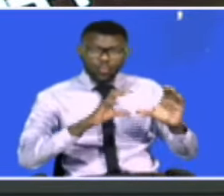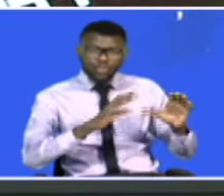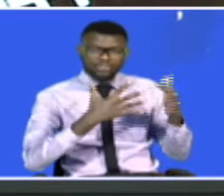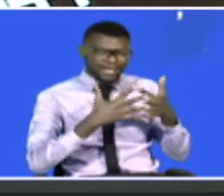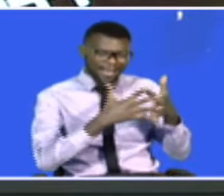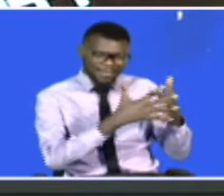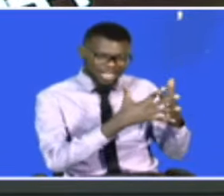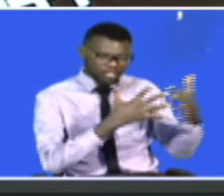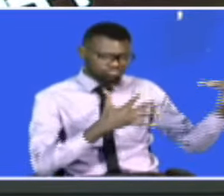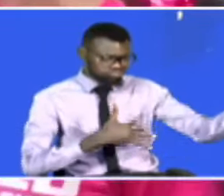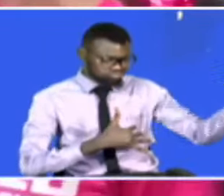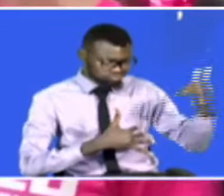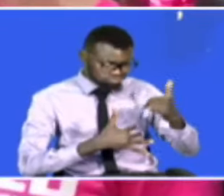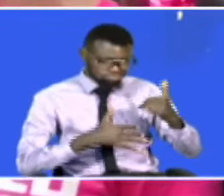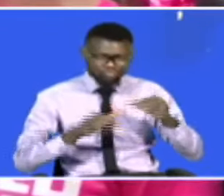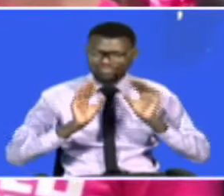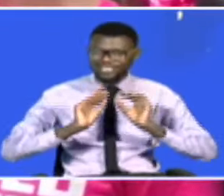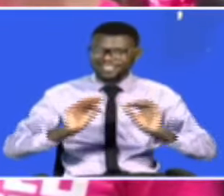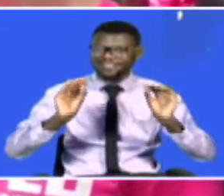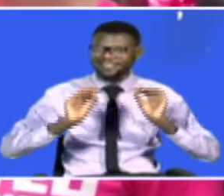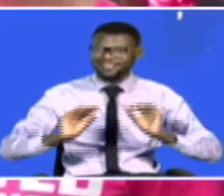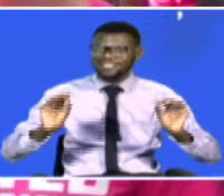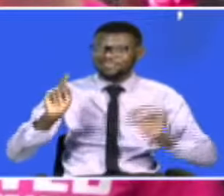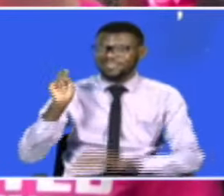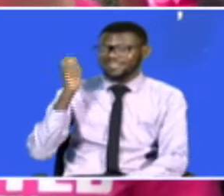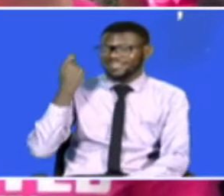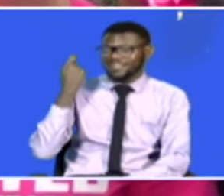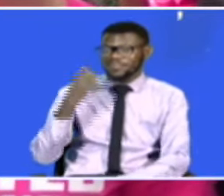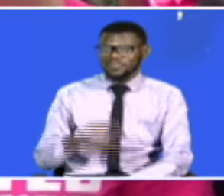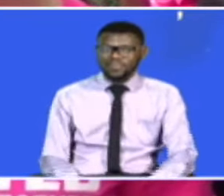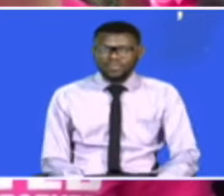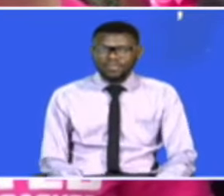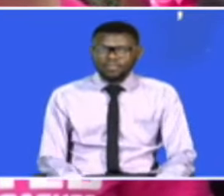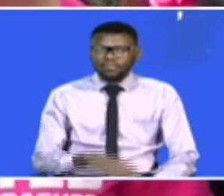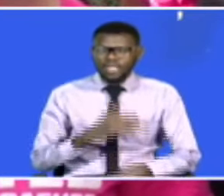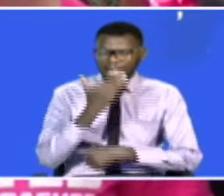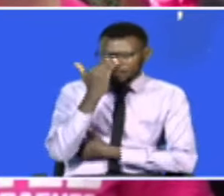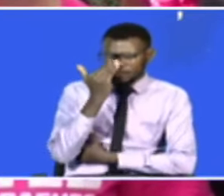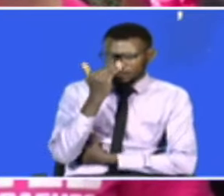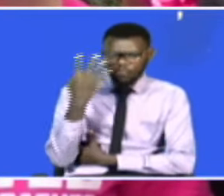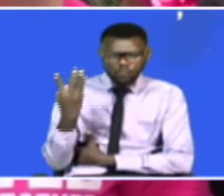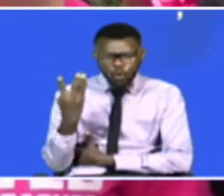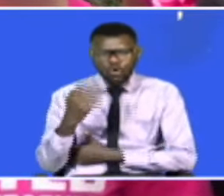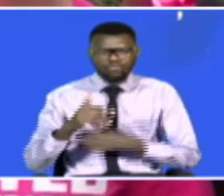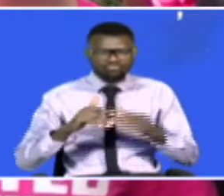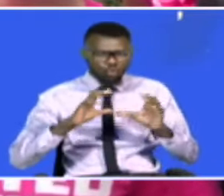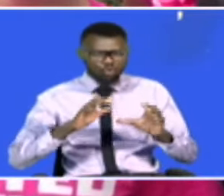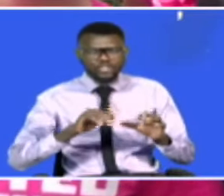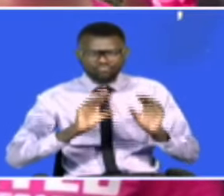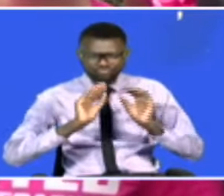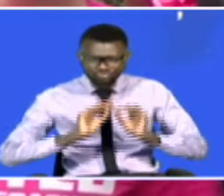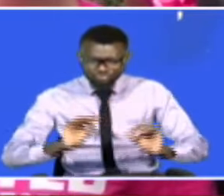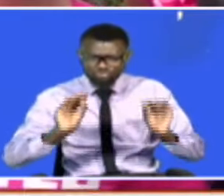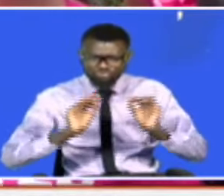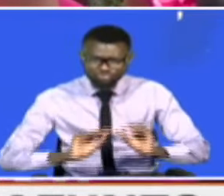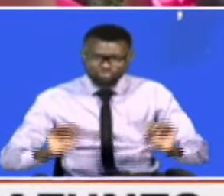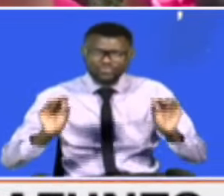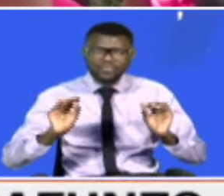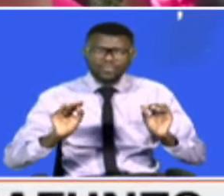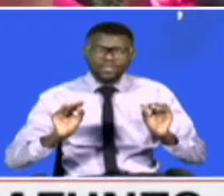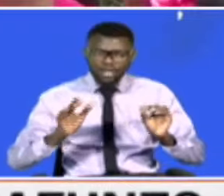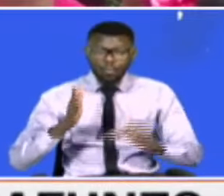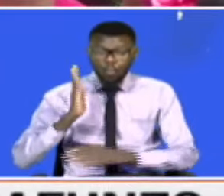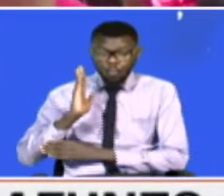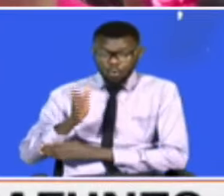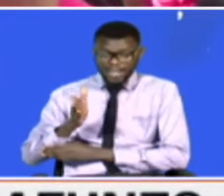Marekani. Teachers who are going to attend this four-day coaching clinic are going to get a